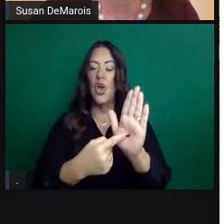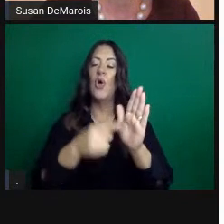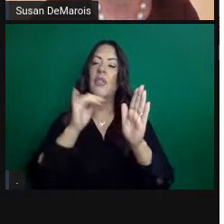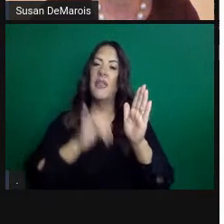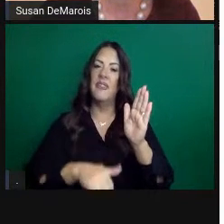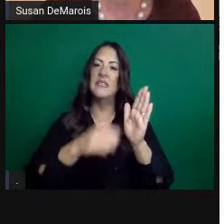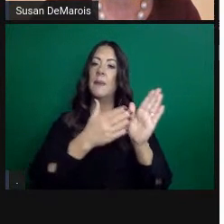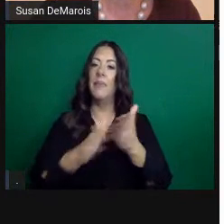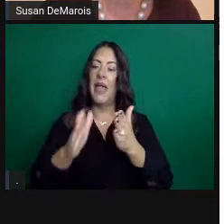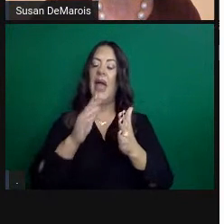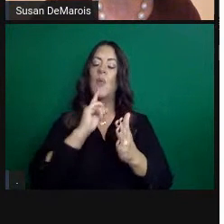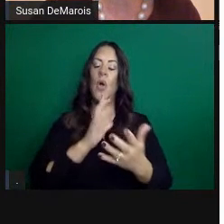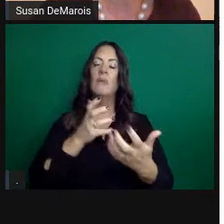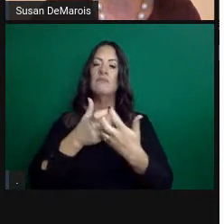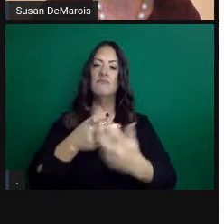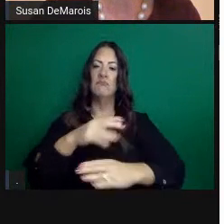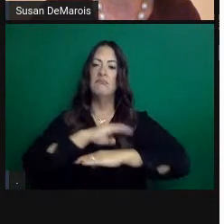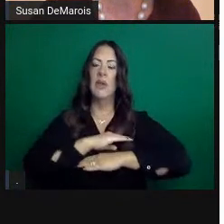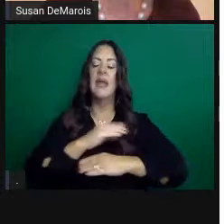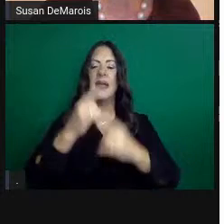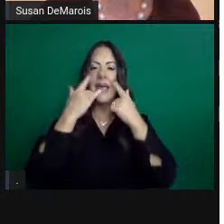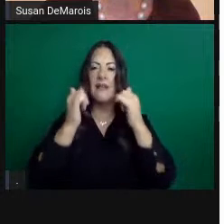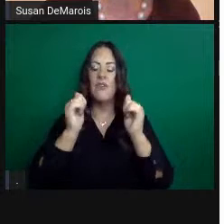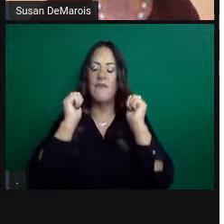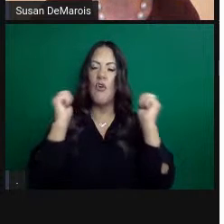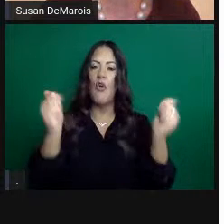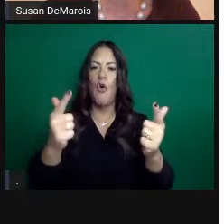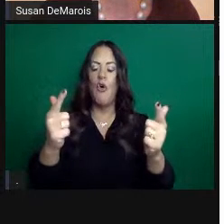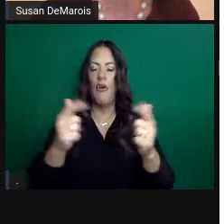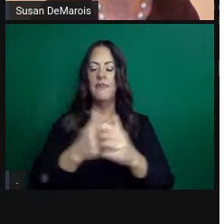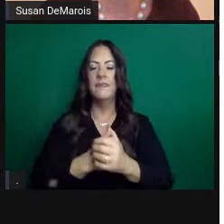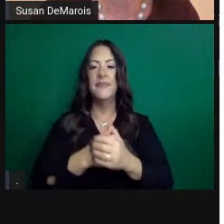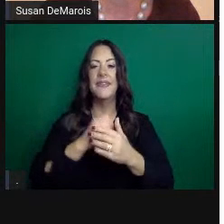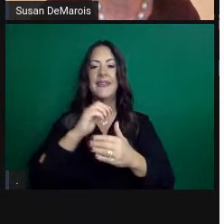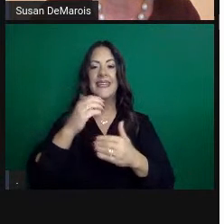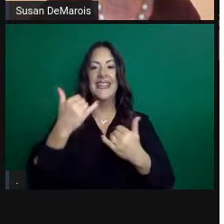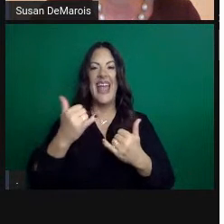all. Next slide, please, where Jenny Chen Hansen,